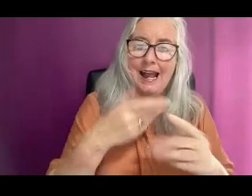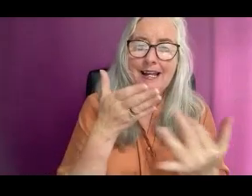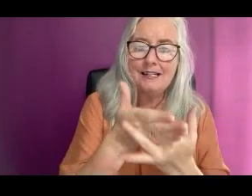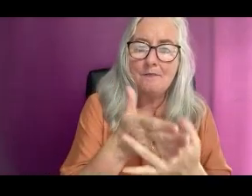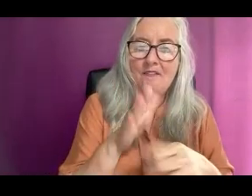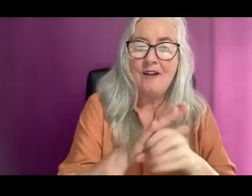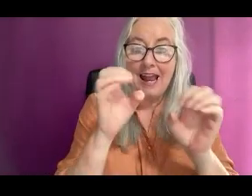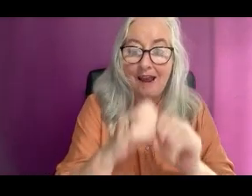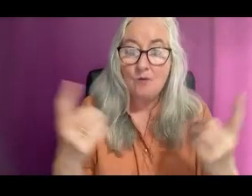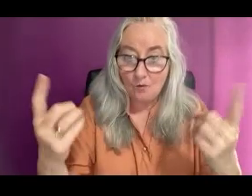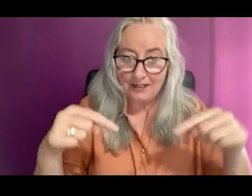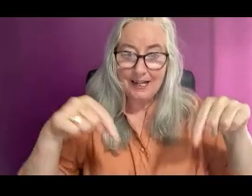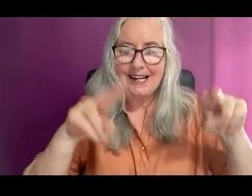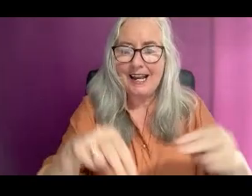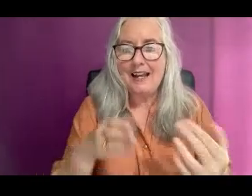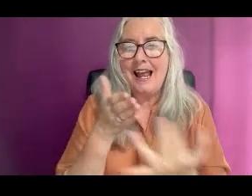can be accessed under